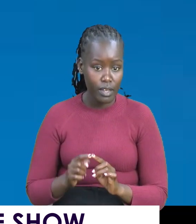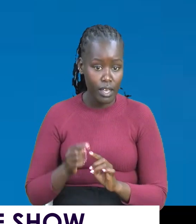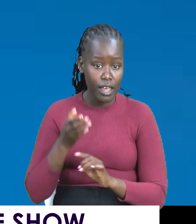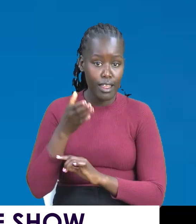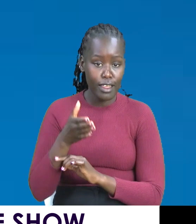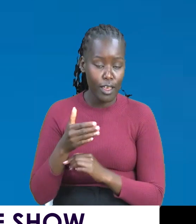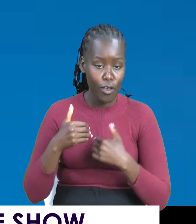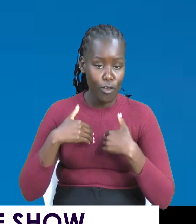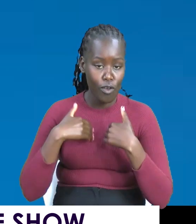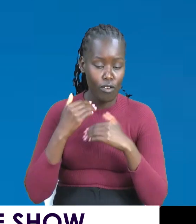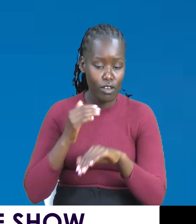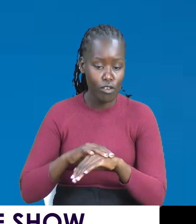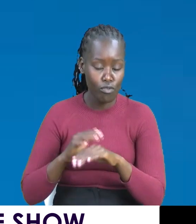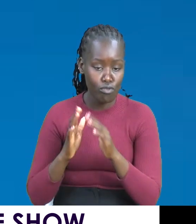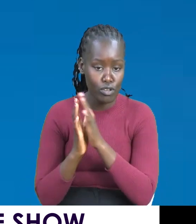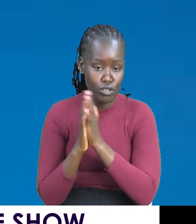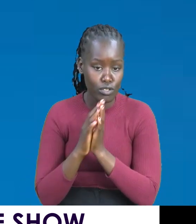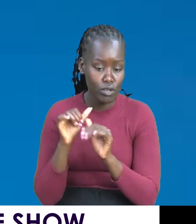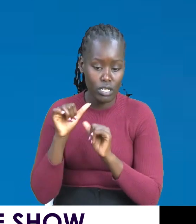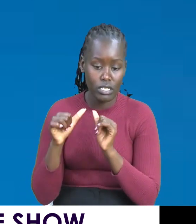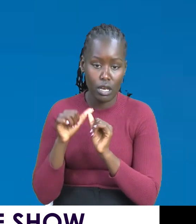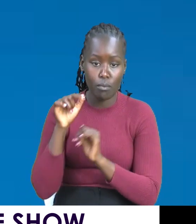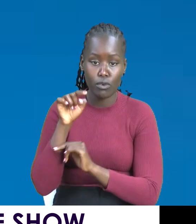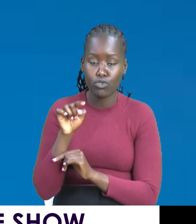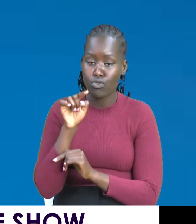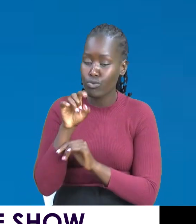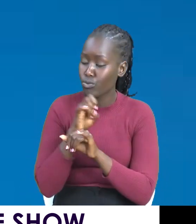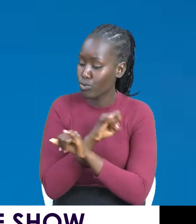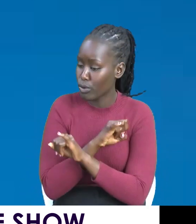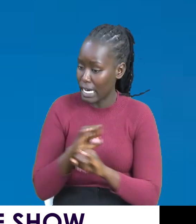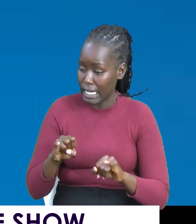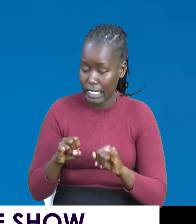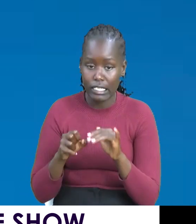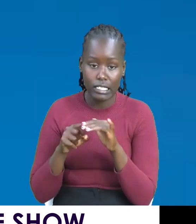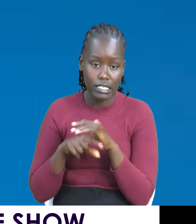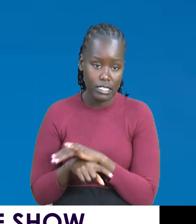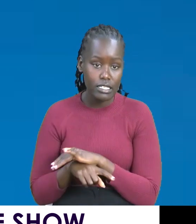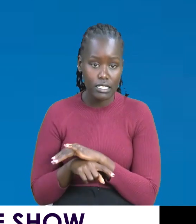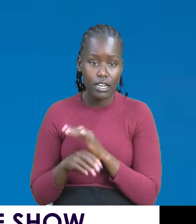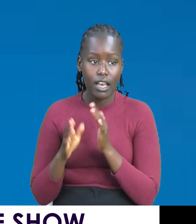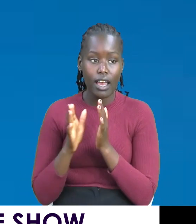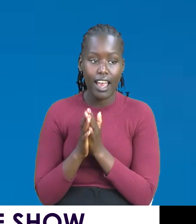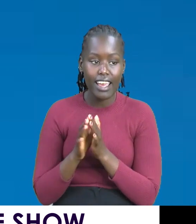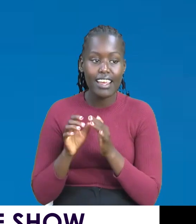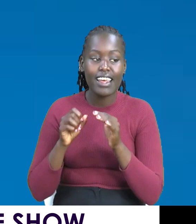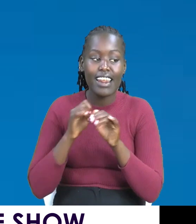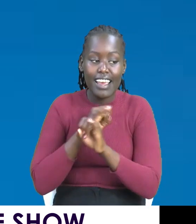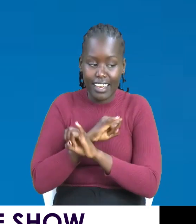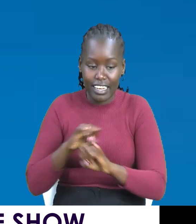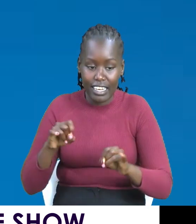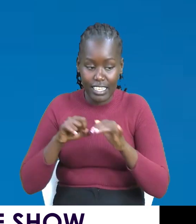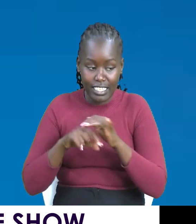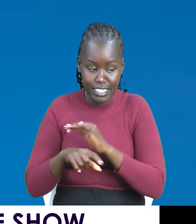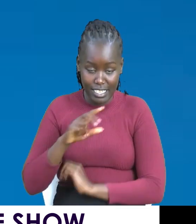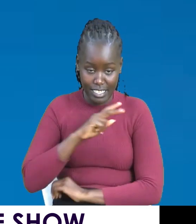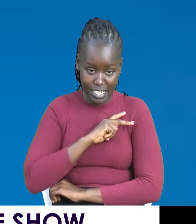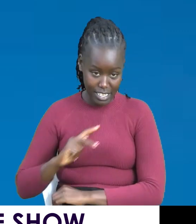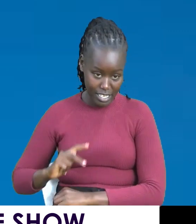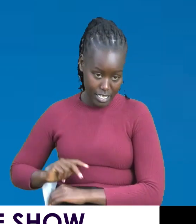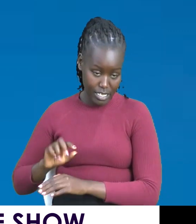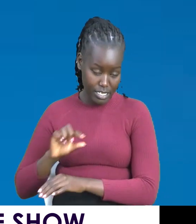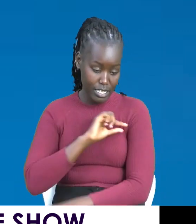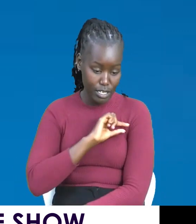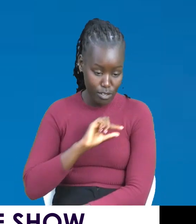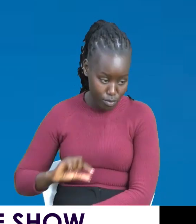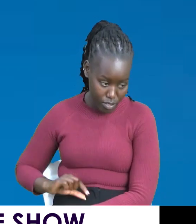your legacy. Because you're a pure seed. And pure seeds are kings. They are